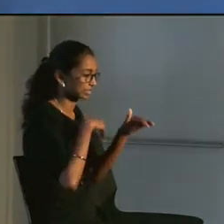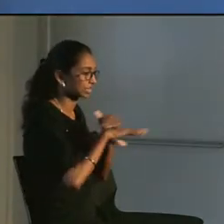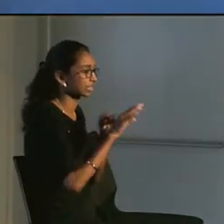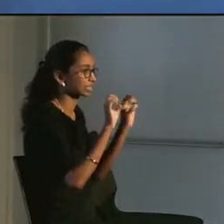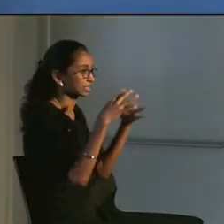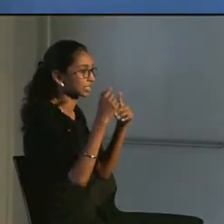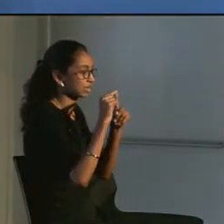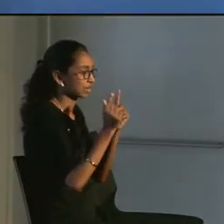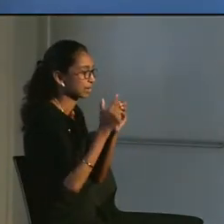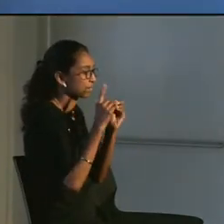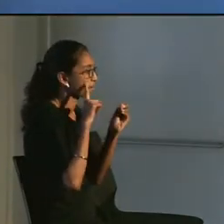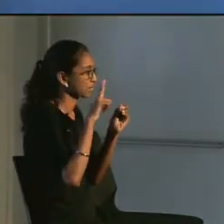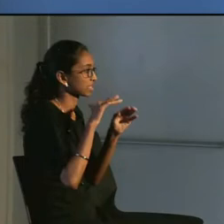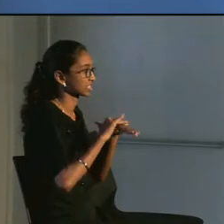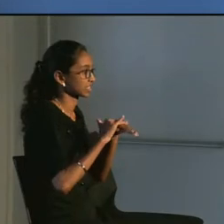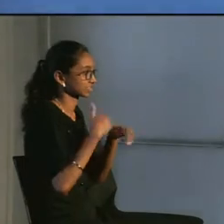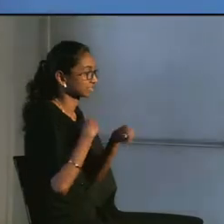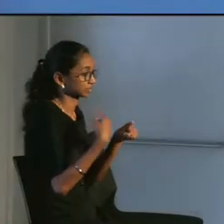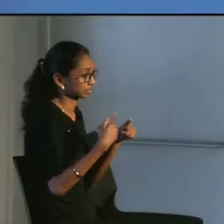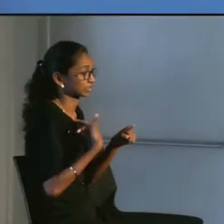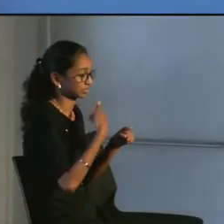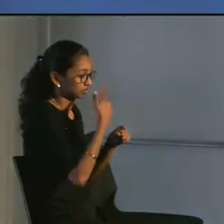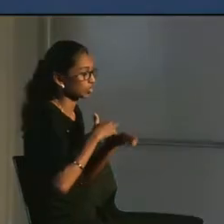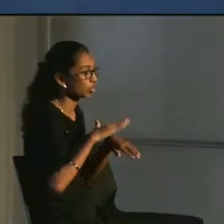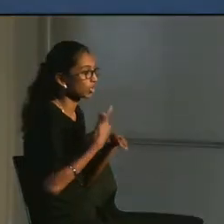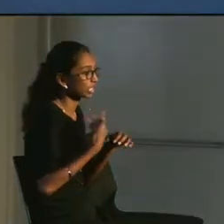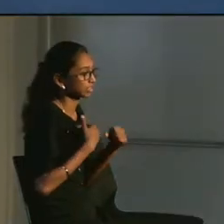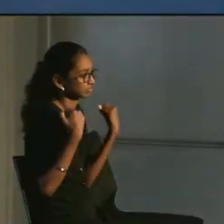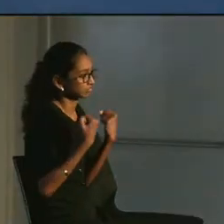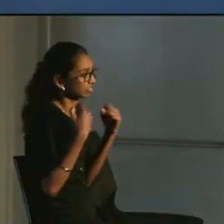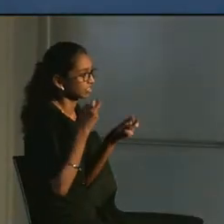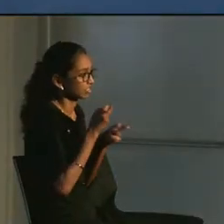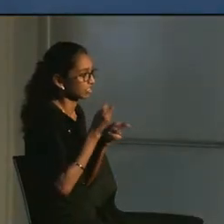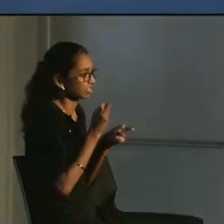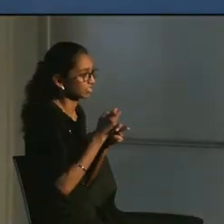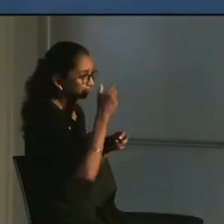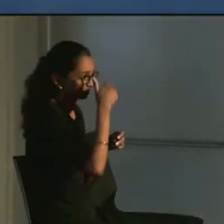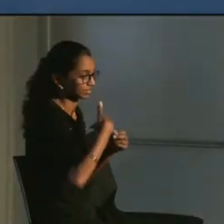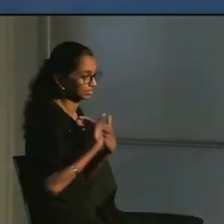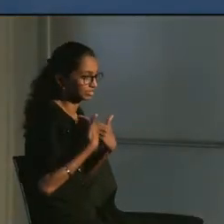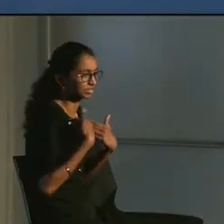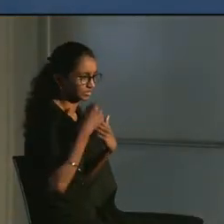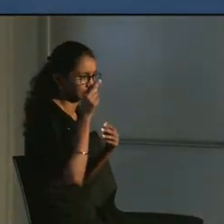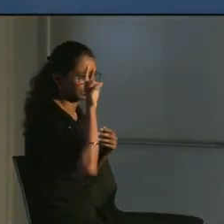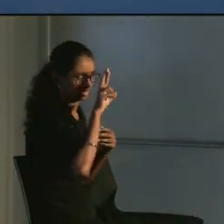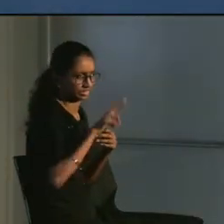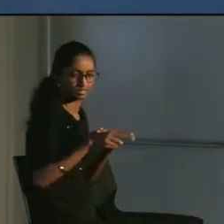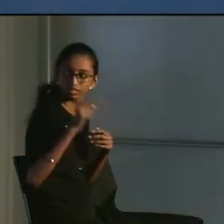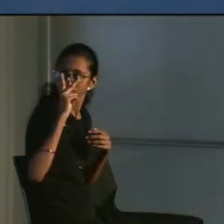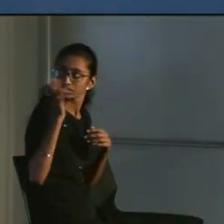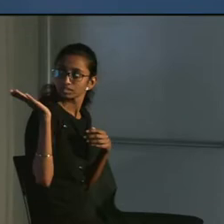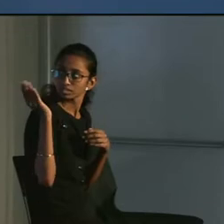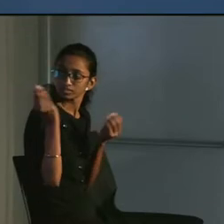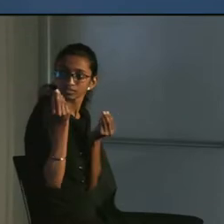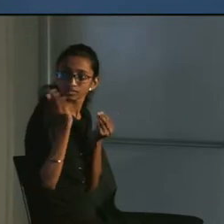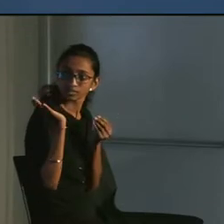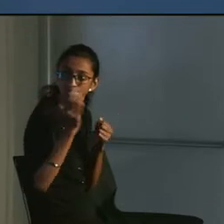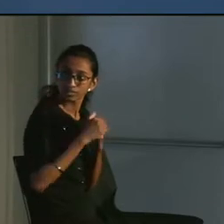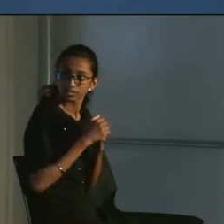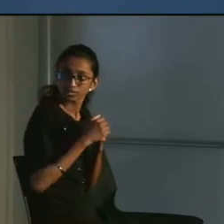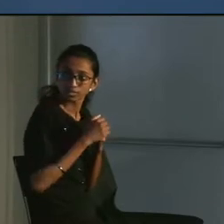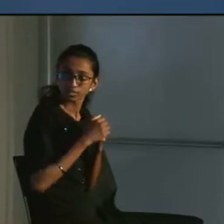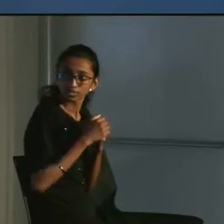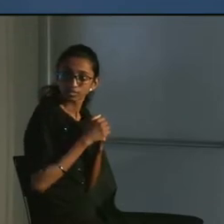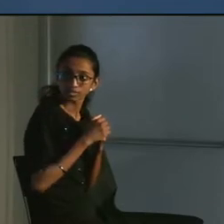call myself, also as a survivor. And I'm just going to read out the first few bits, which